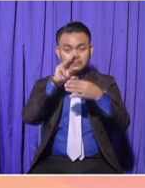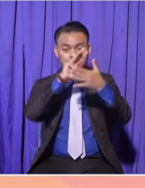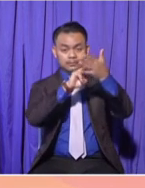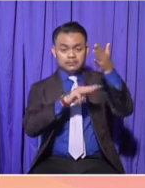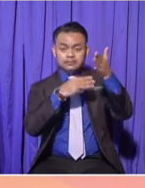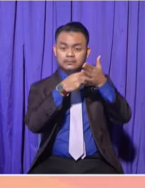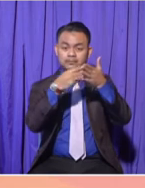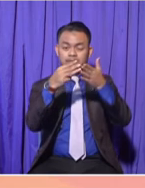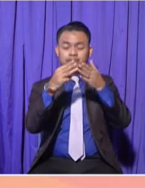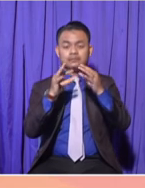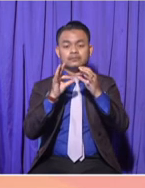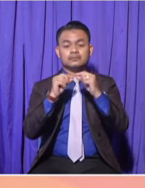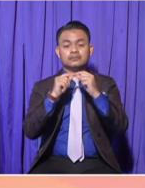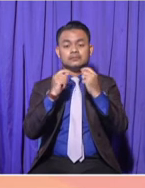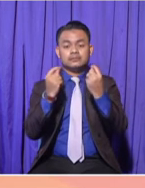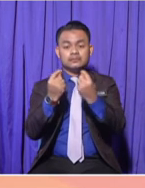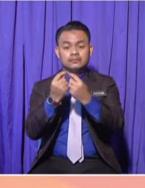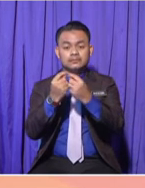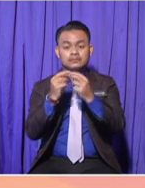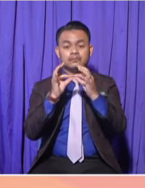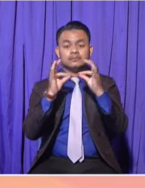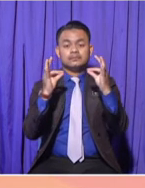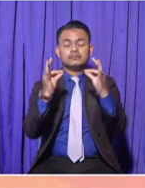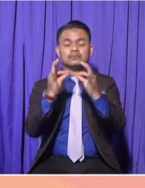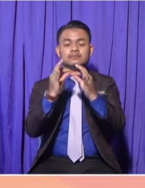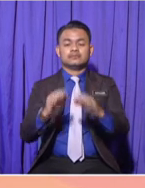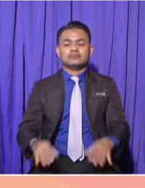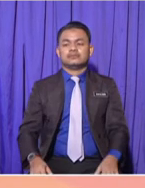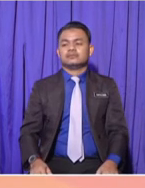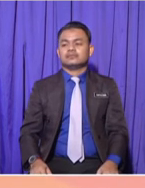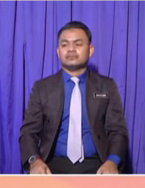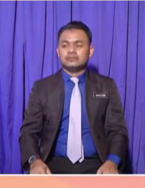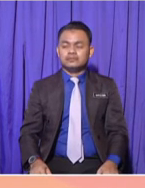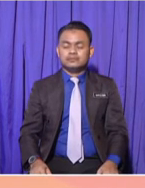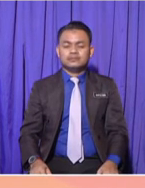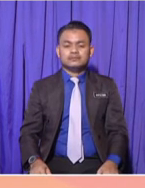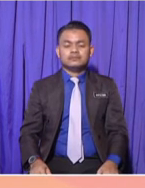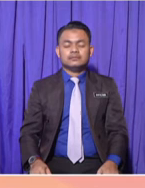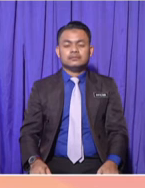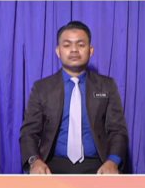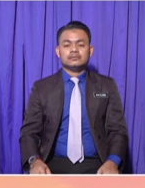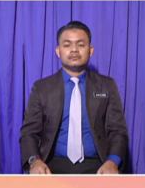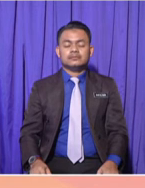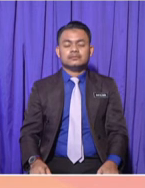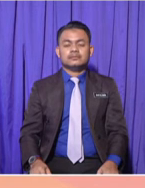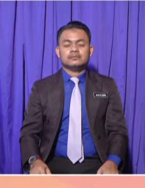Then we name the number in the hundreds place. This